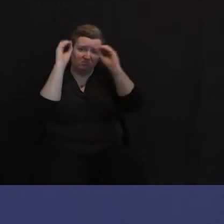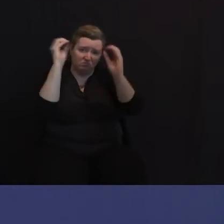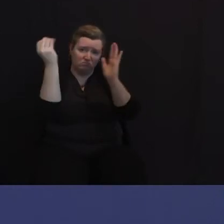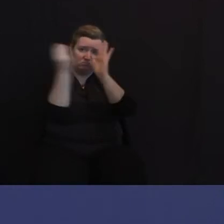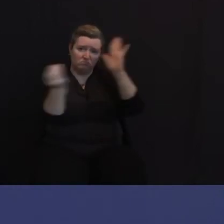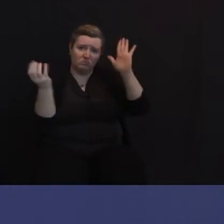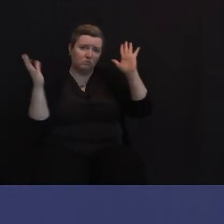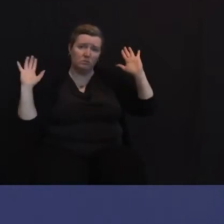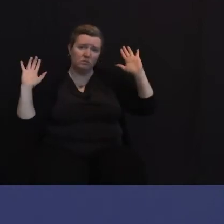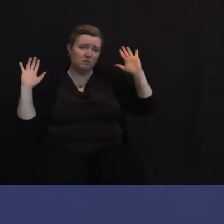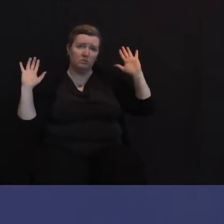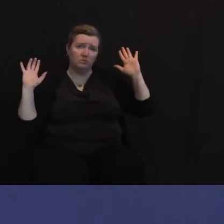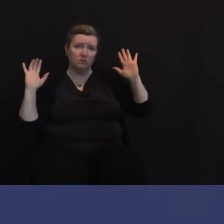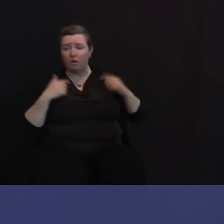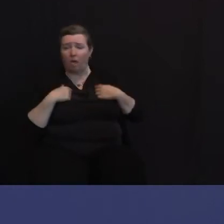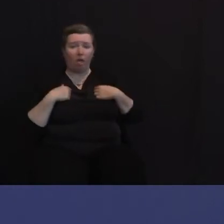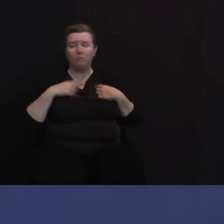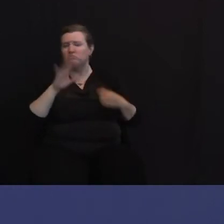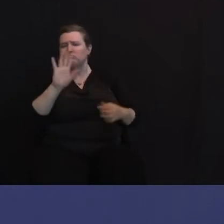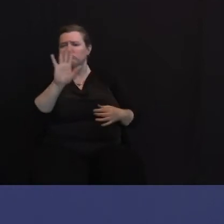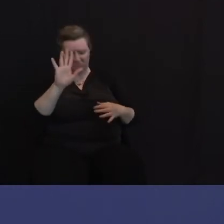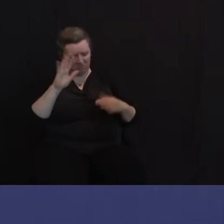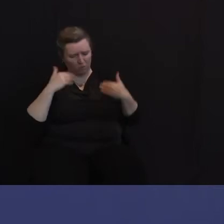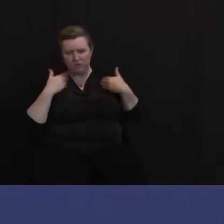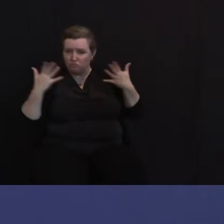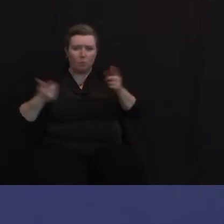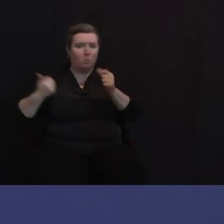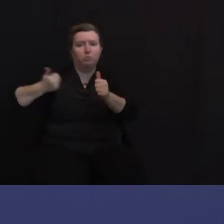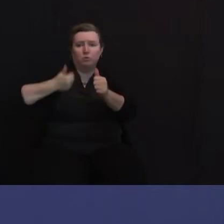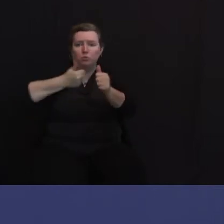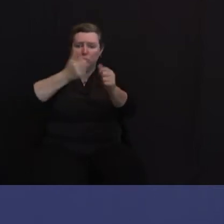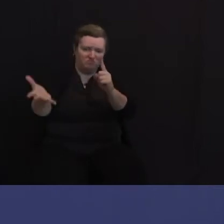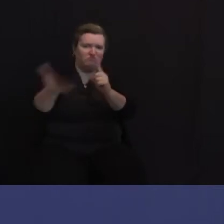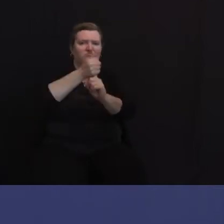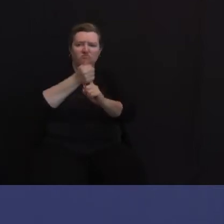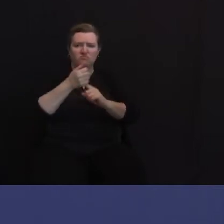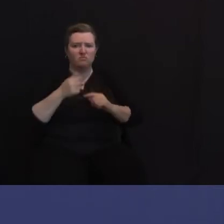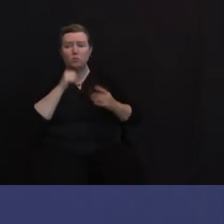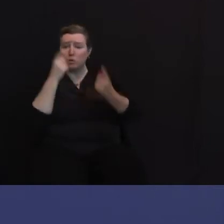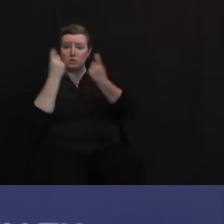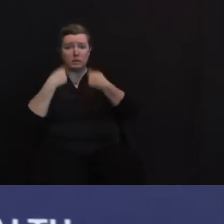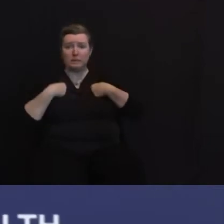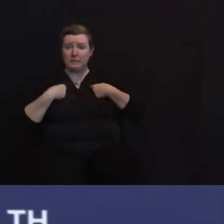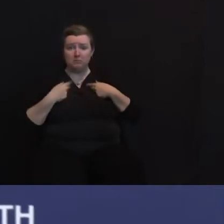using the fullest extent of the law against you. And please don't test us. Many thanks, everybody.